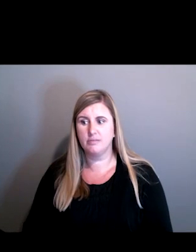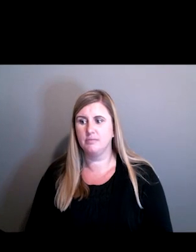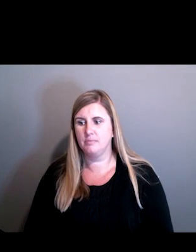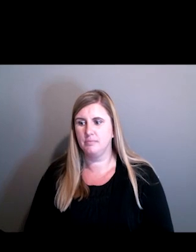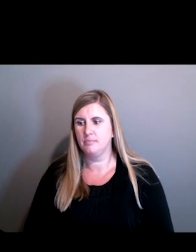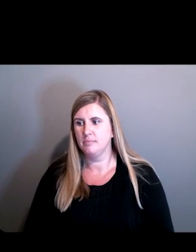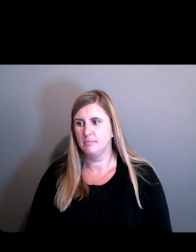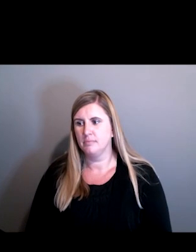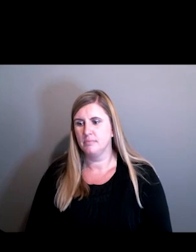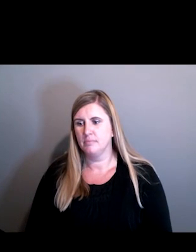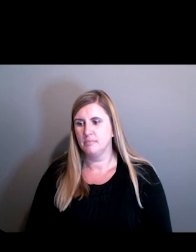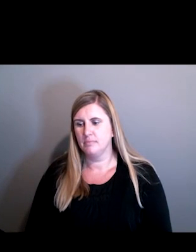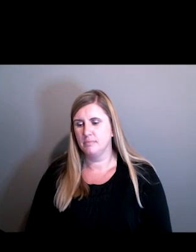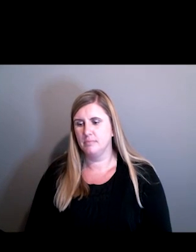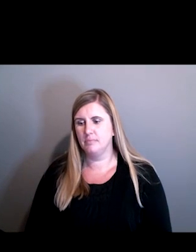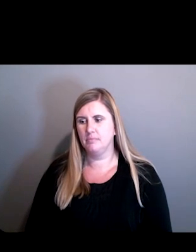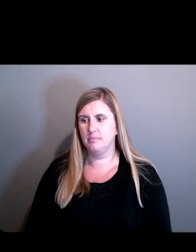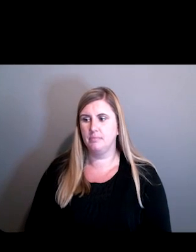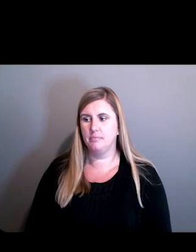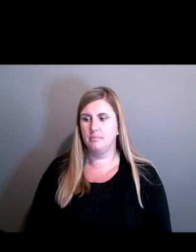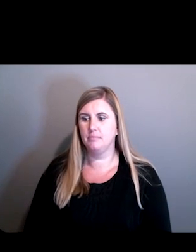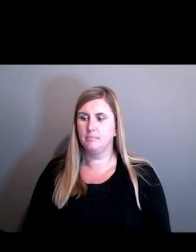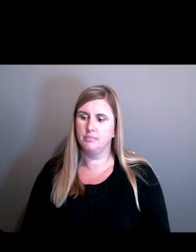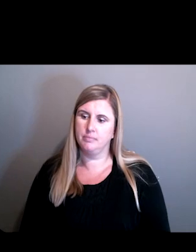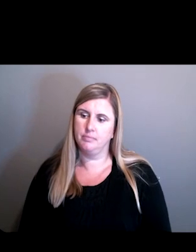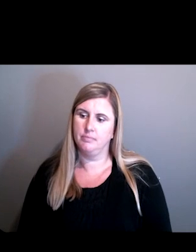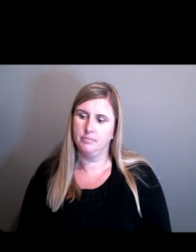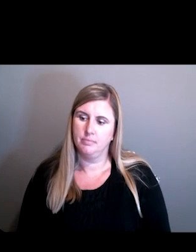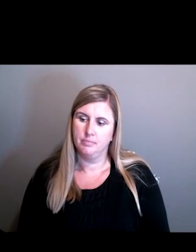Yay, bubble! Yay, pop!